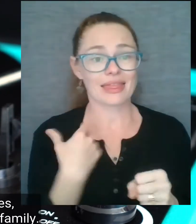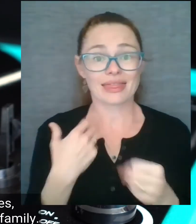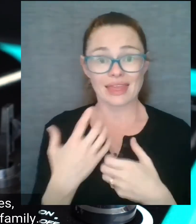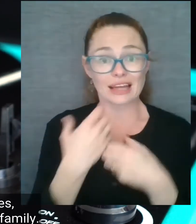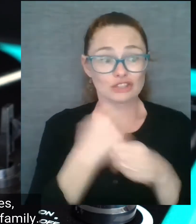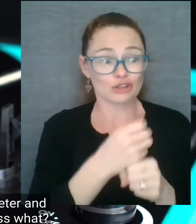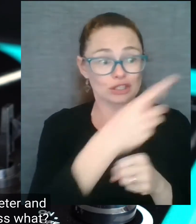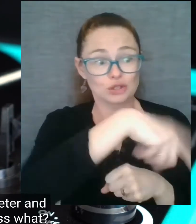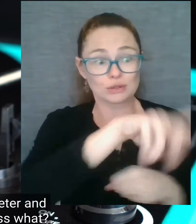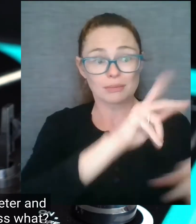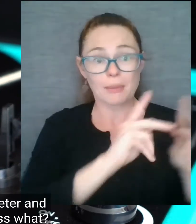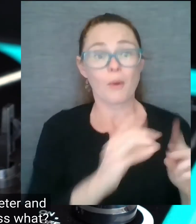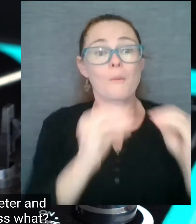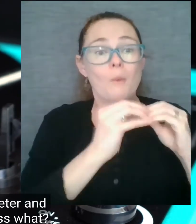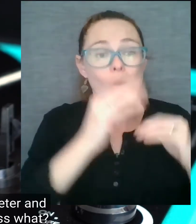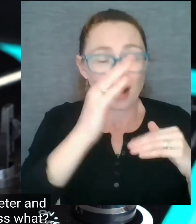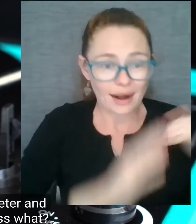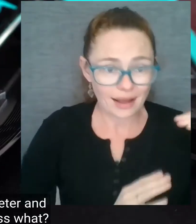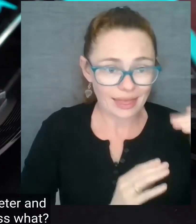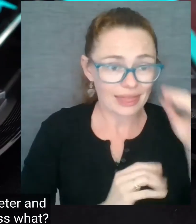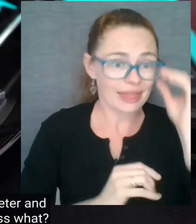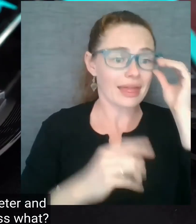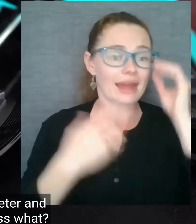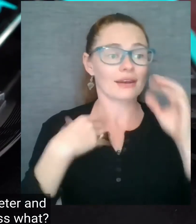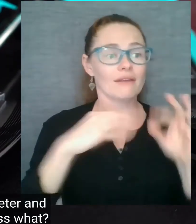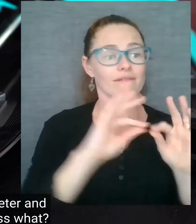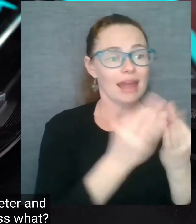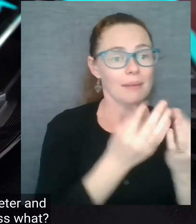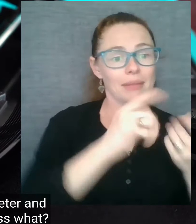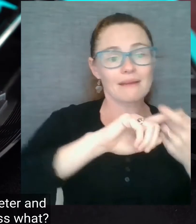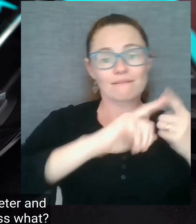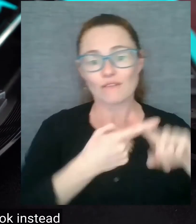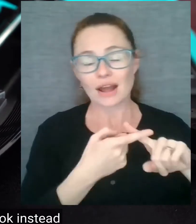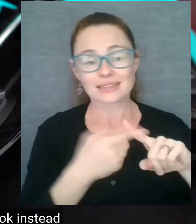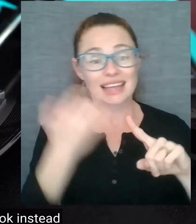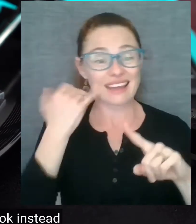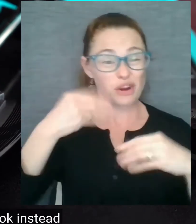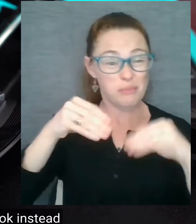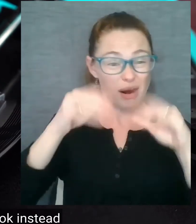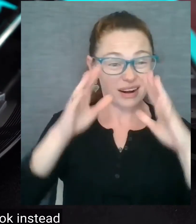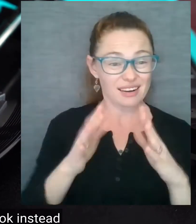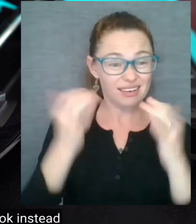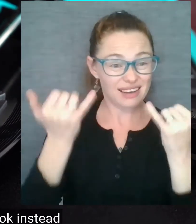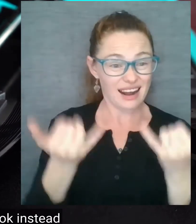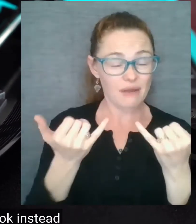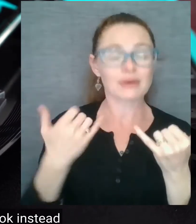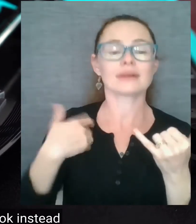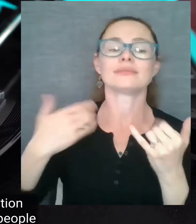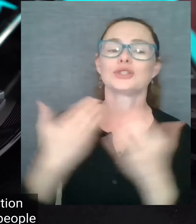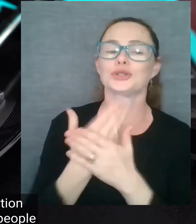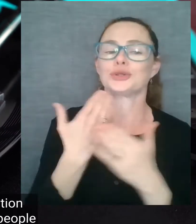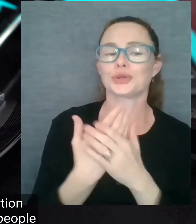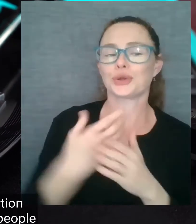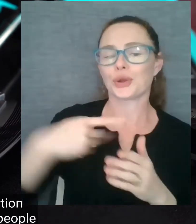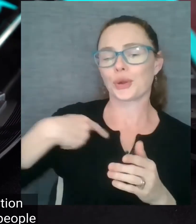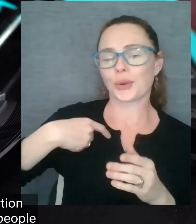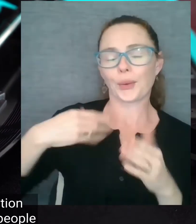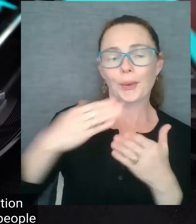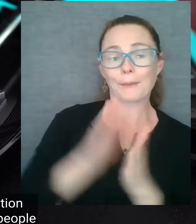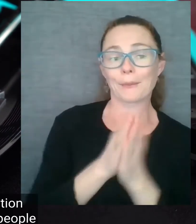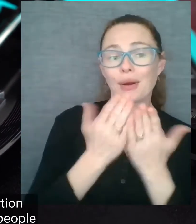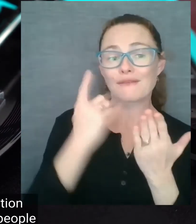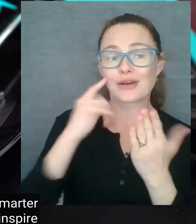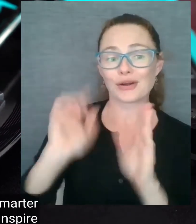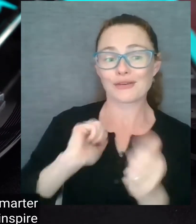even family. So if you're a marketer and now a listener, guess what? There's a new playbook. Instead of buying attention and